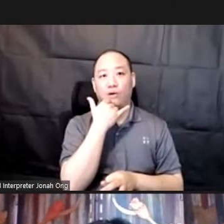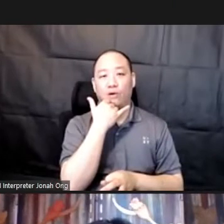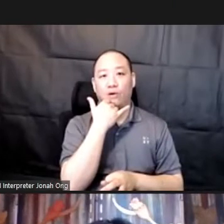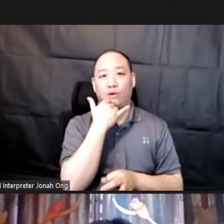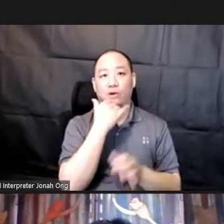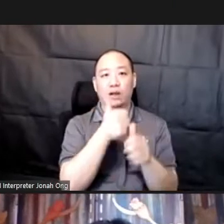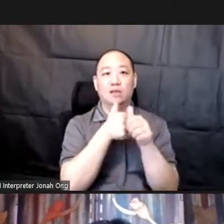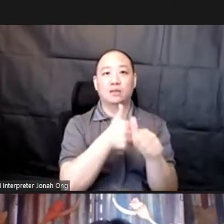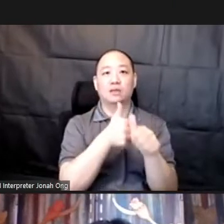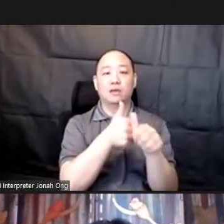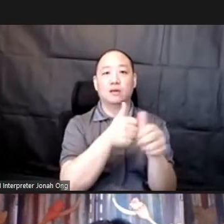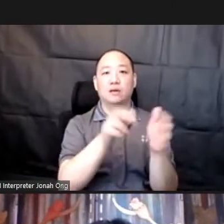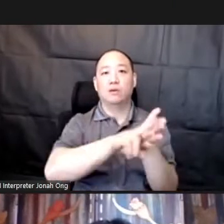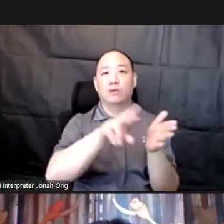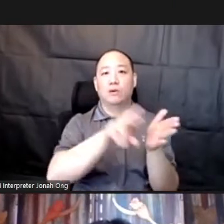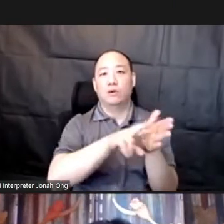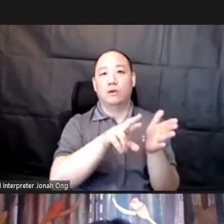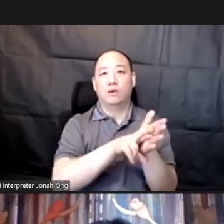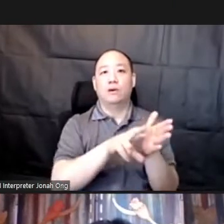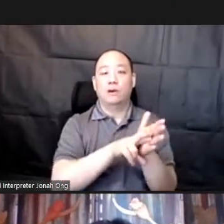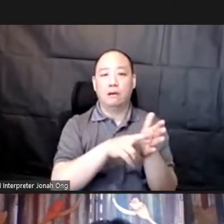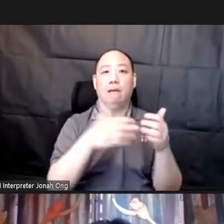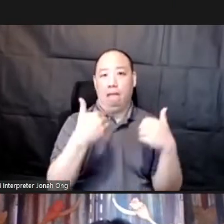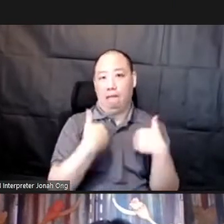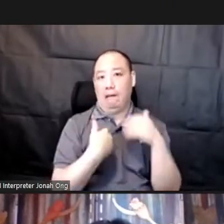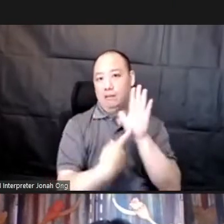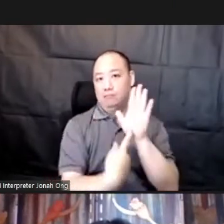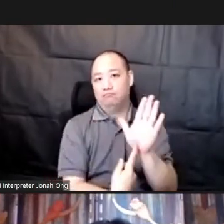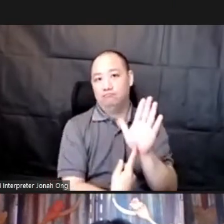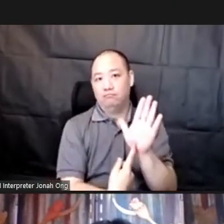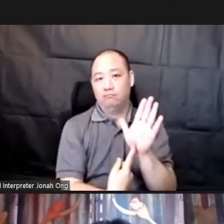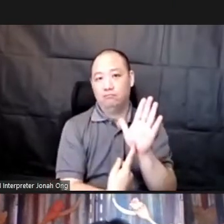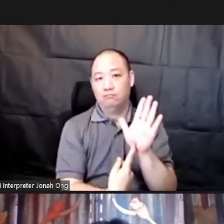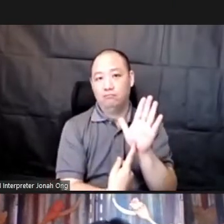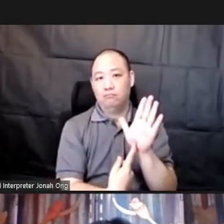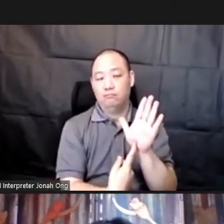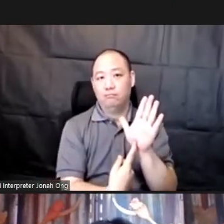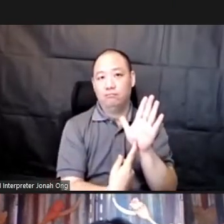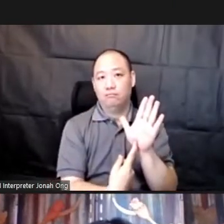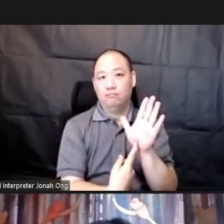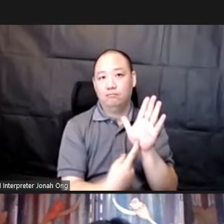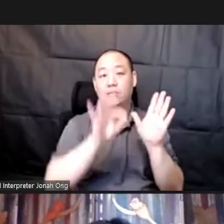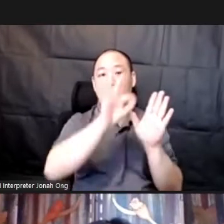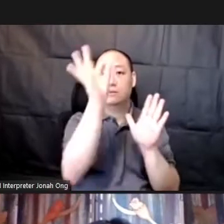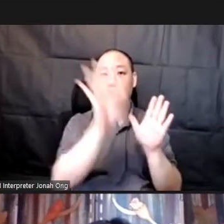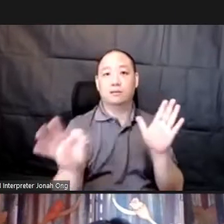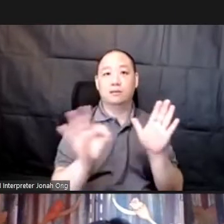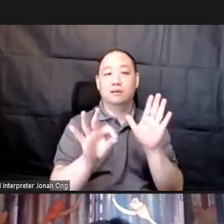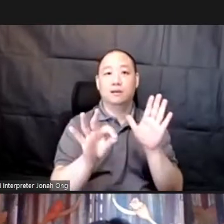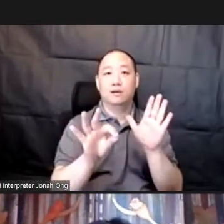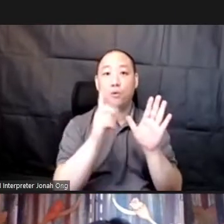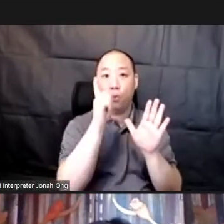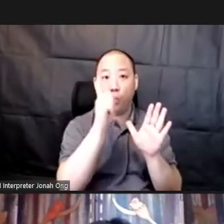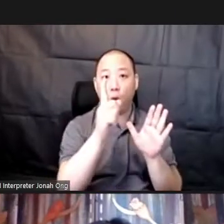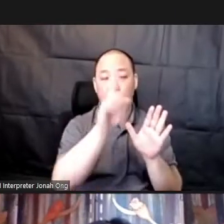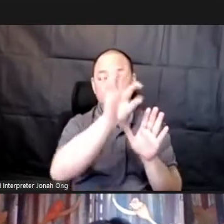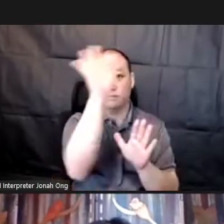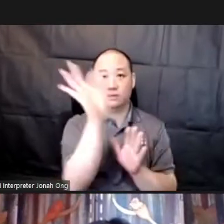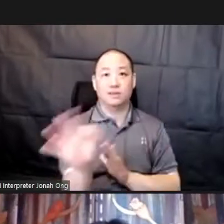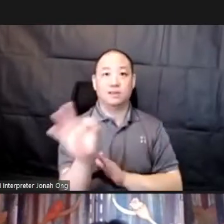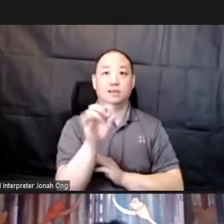RMK 12 plan. It had already stated that the percentage for the 1% is actually right now is